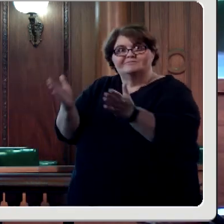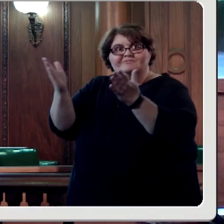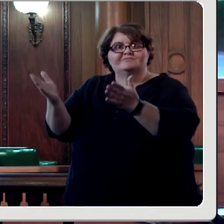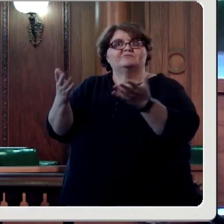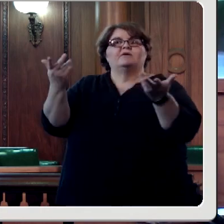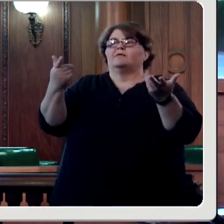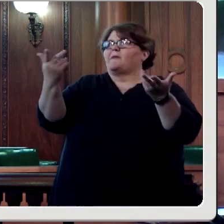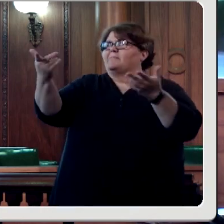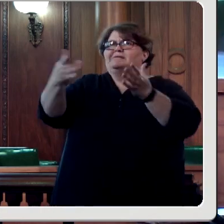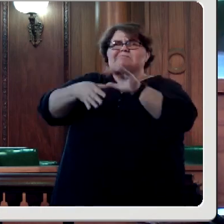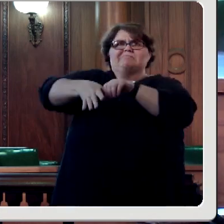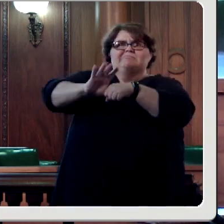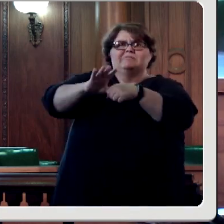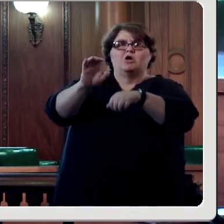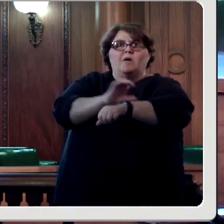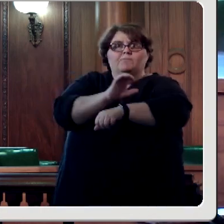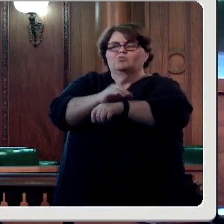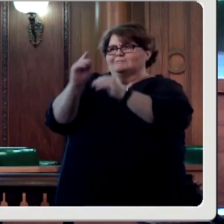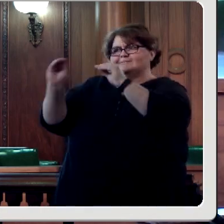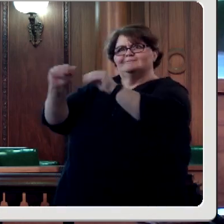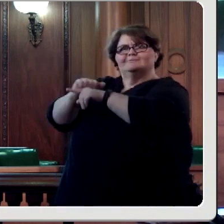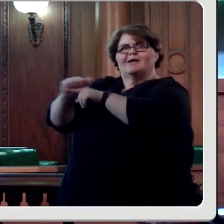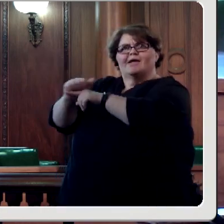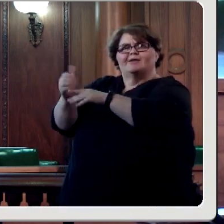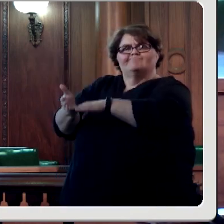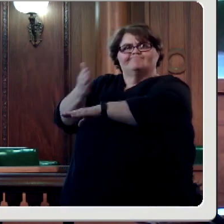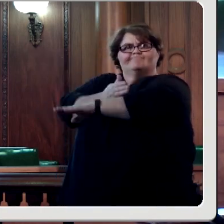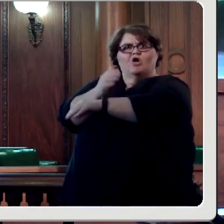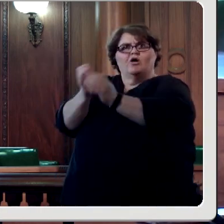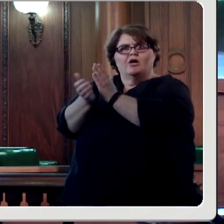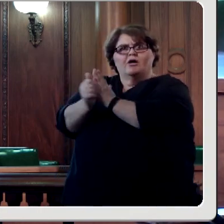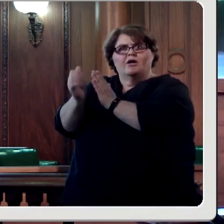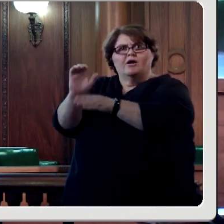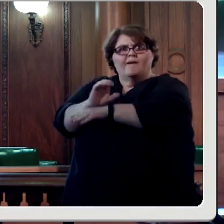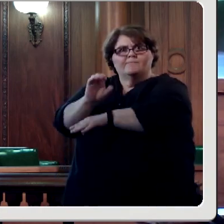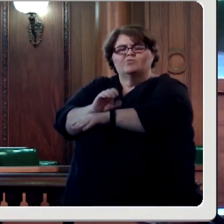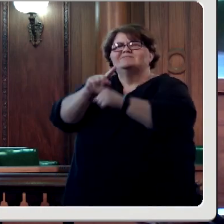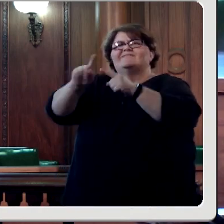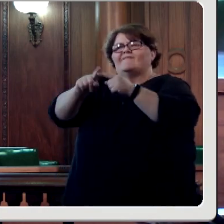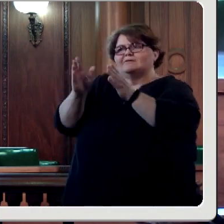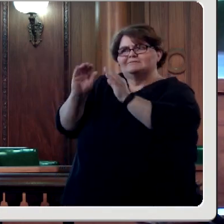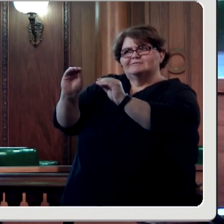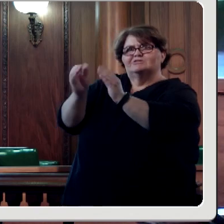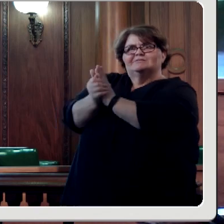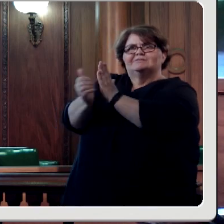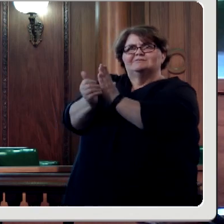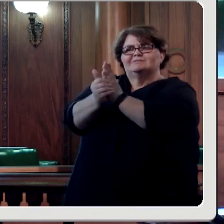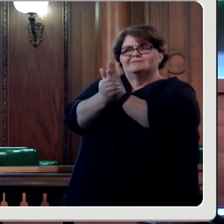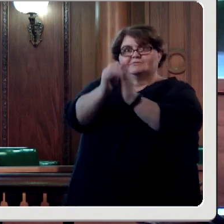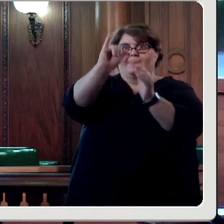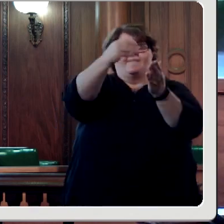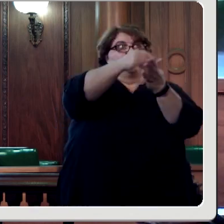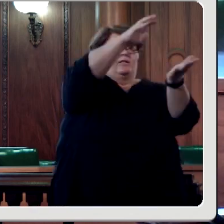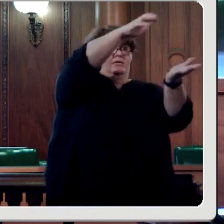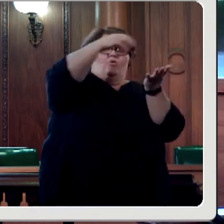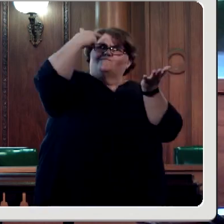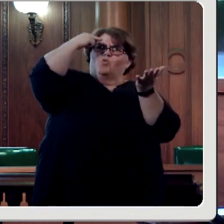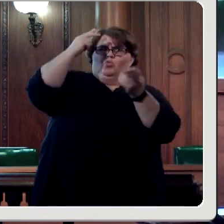status quo from City Solicitor Ed Pikula and Attorney Director Bill Mahoney. And with that, let